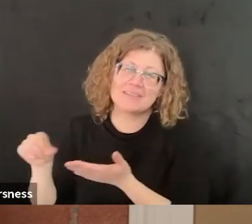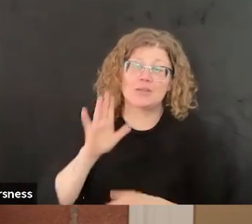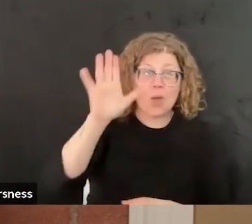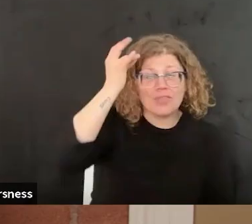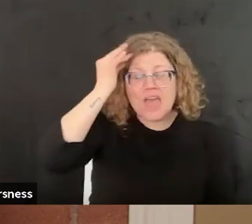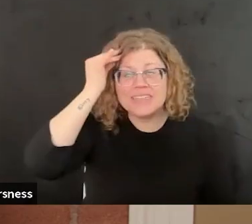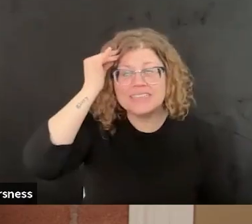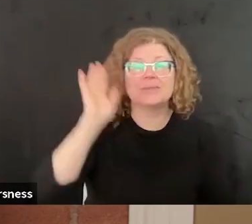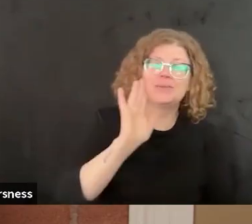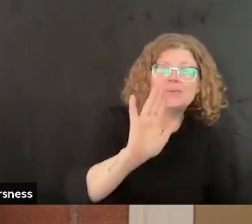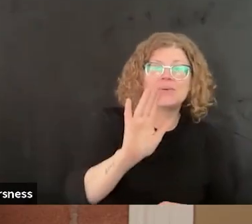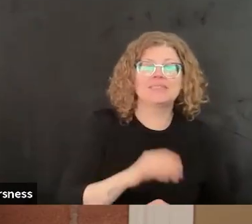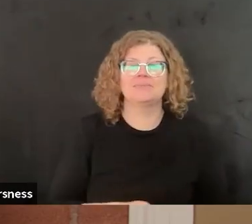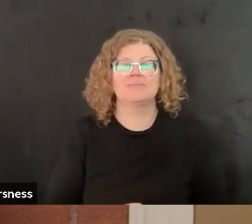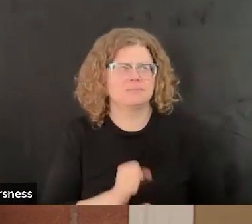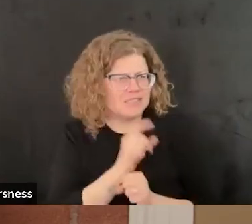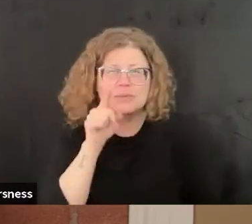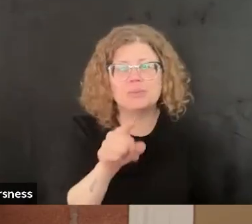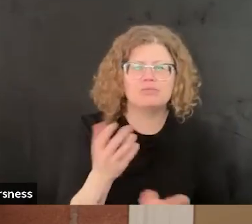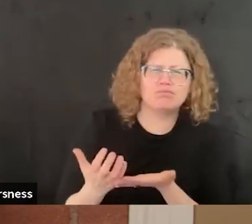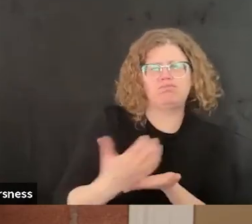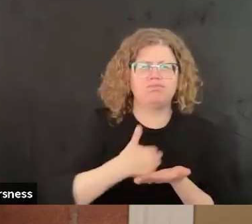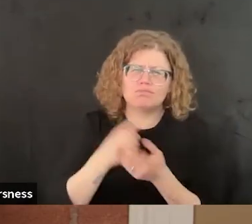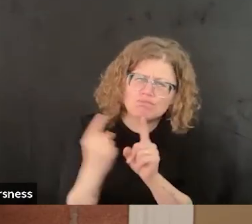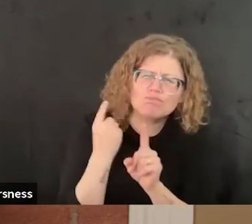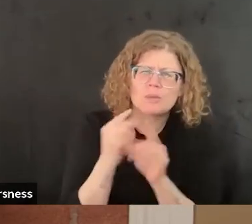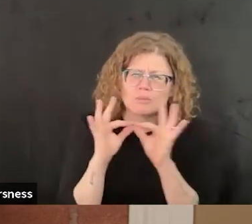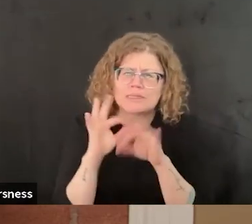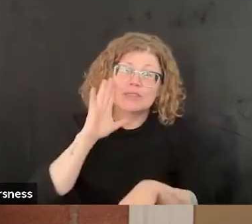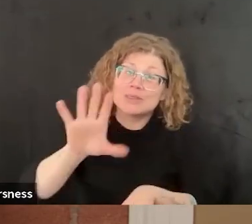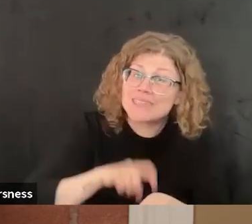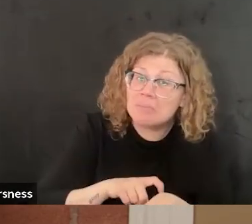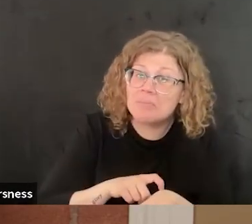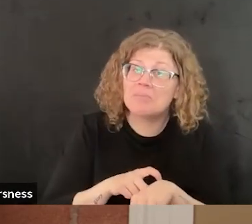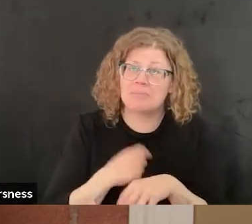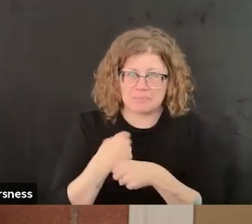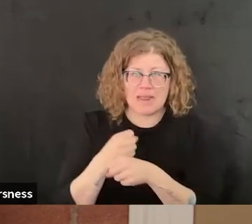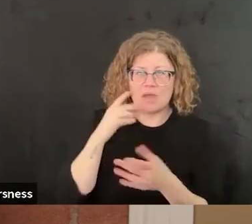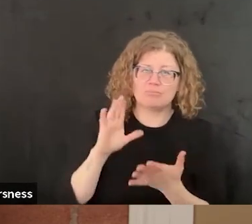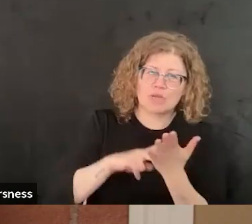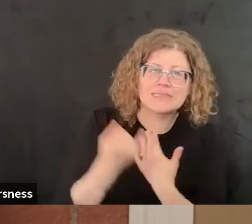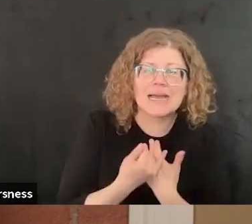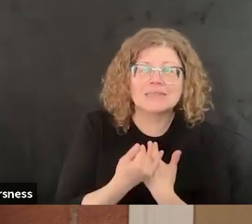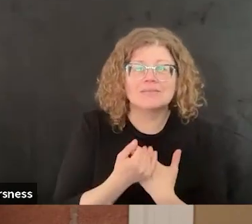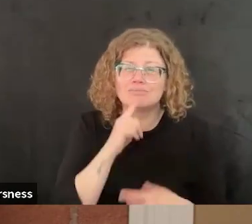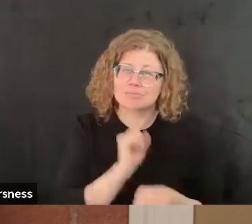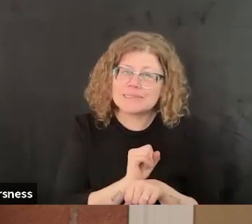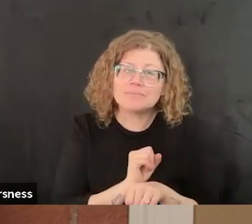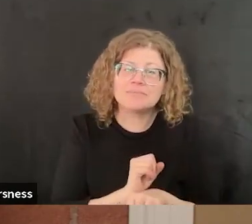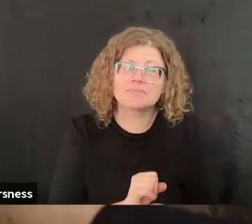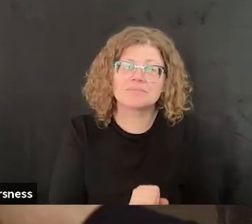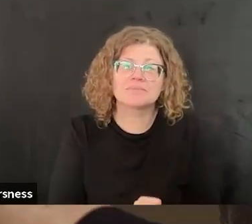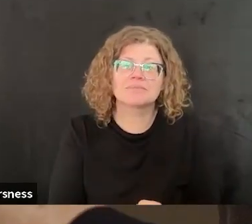Your ideas are yours, and you need to ensure that you are paid for the time that you put in to making a project